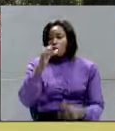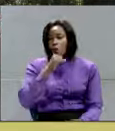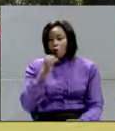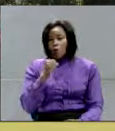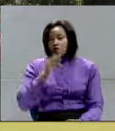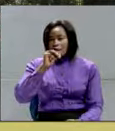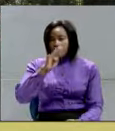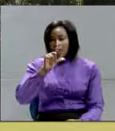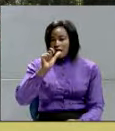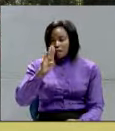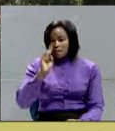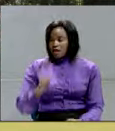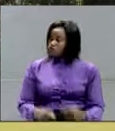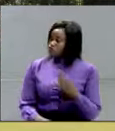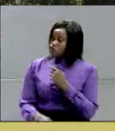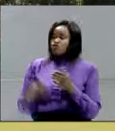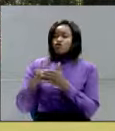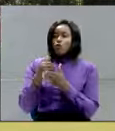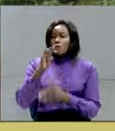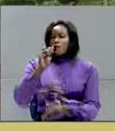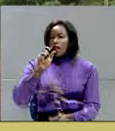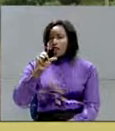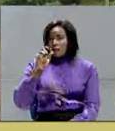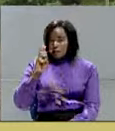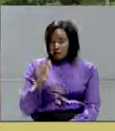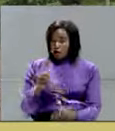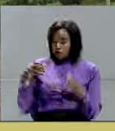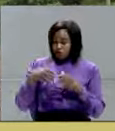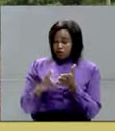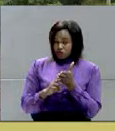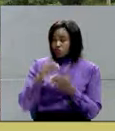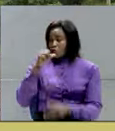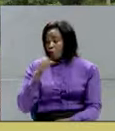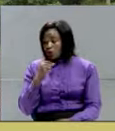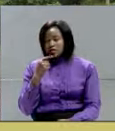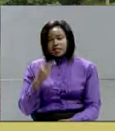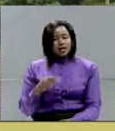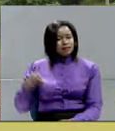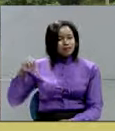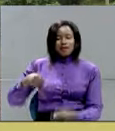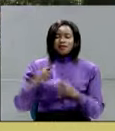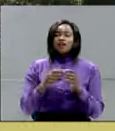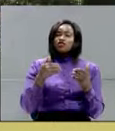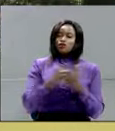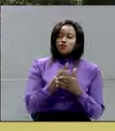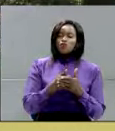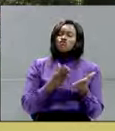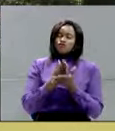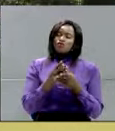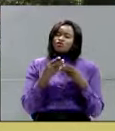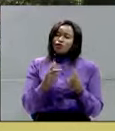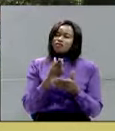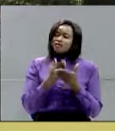and on my right hand is the new Malaba Bridge. The users of that old bridge will tell you that it was a nightmare, but this one has really sorted out some of the